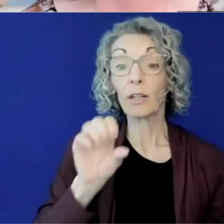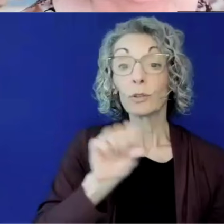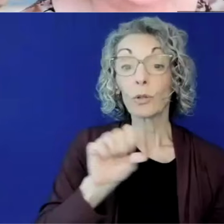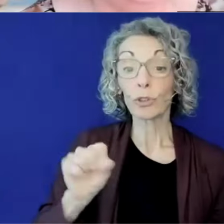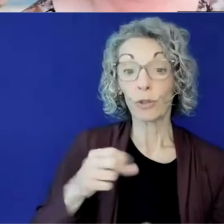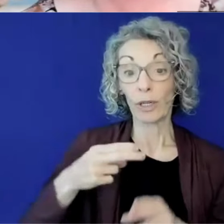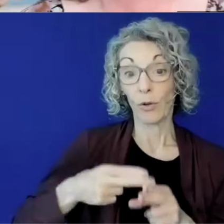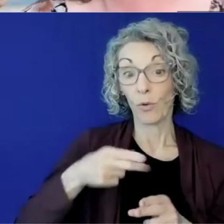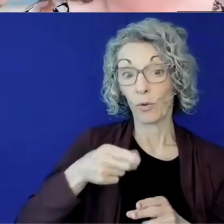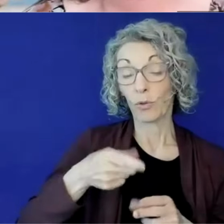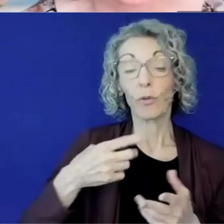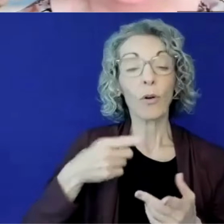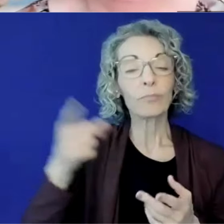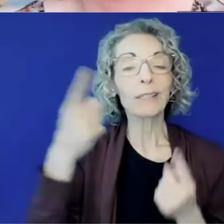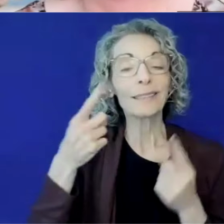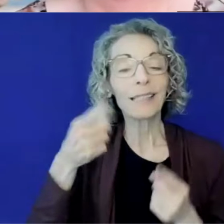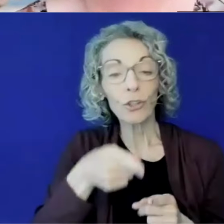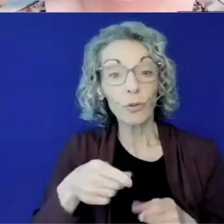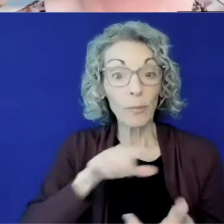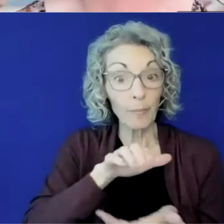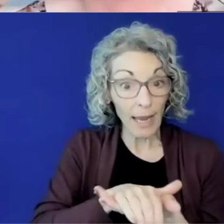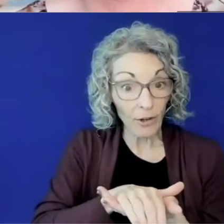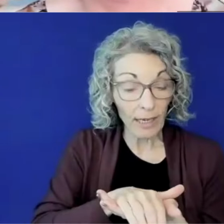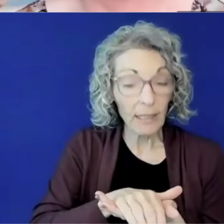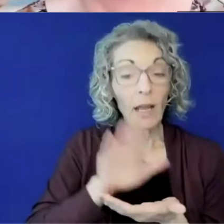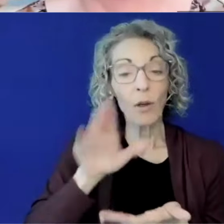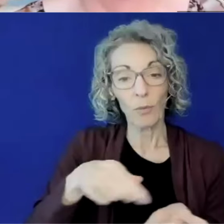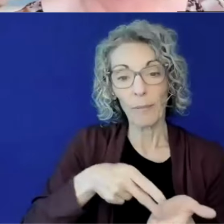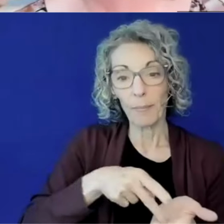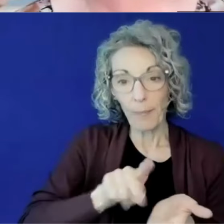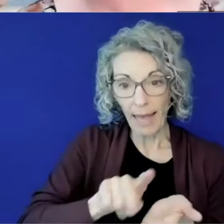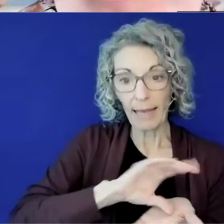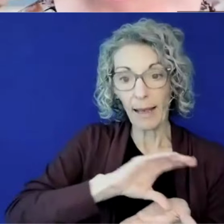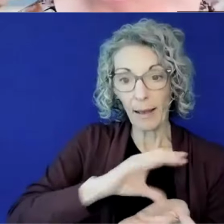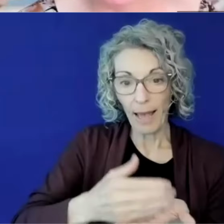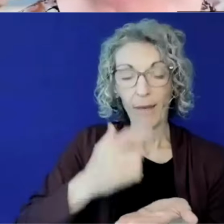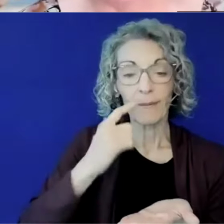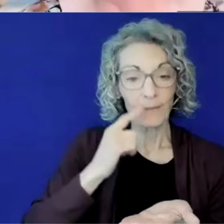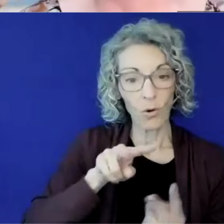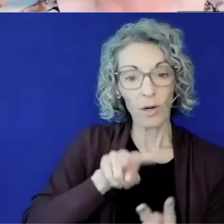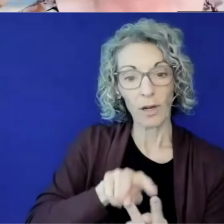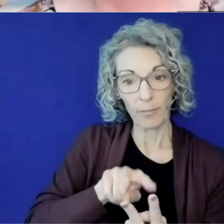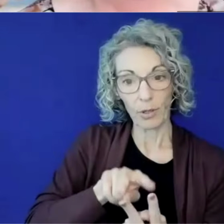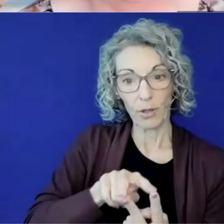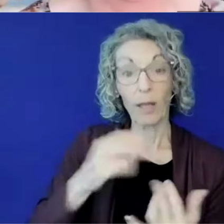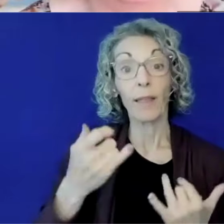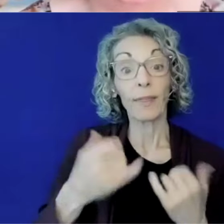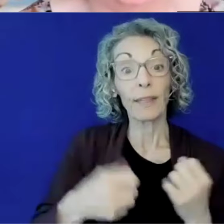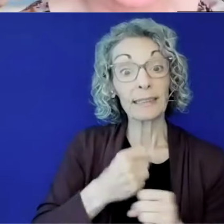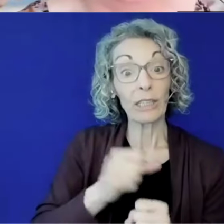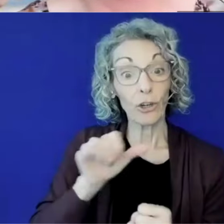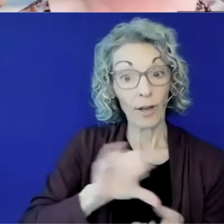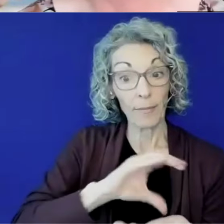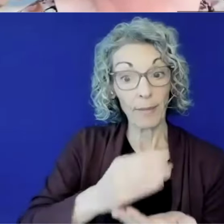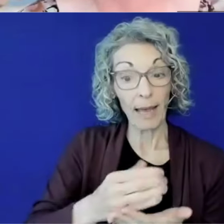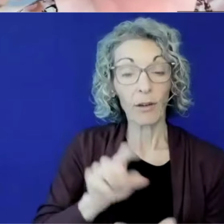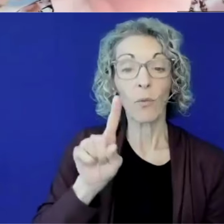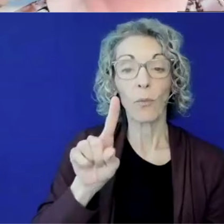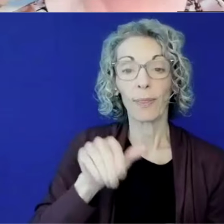be married, then you're paid an amount for couples. This year, that amount is